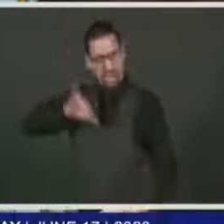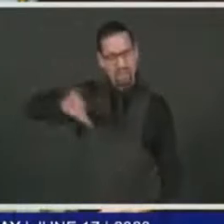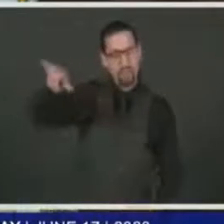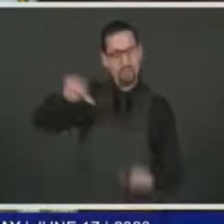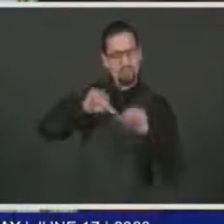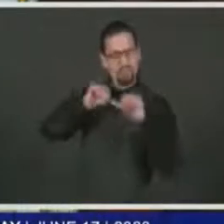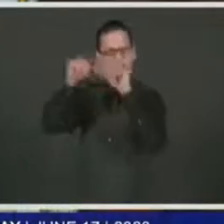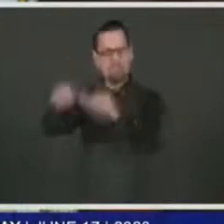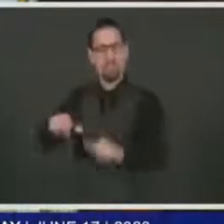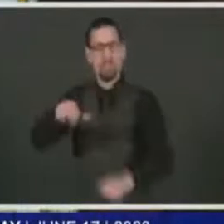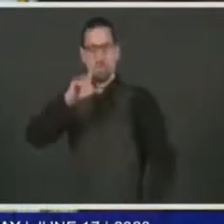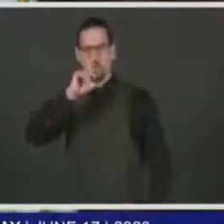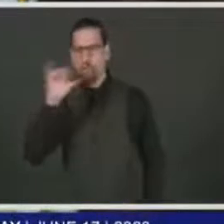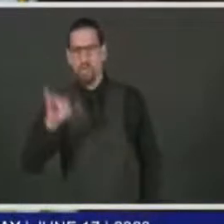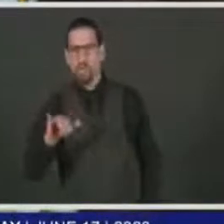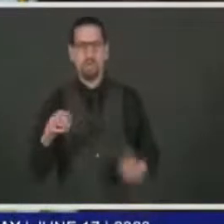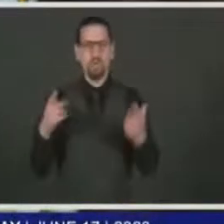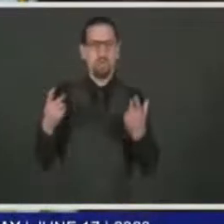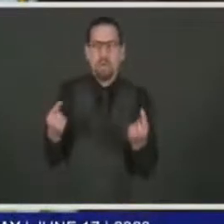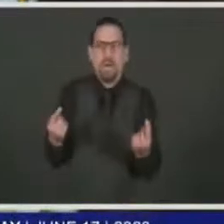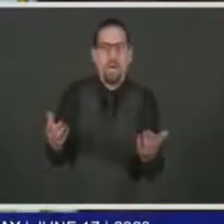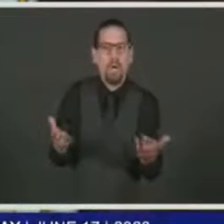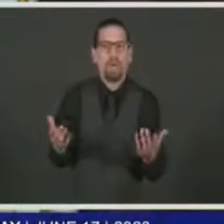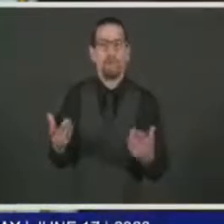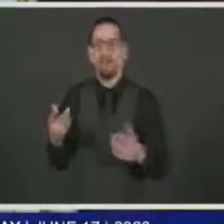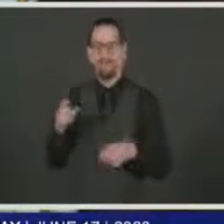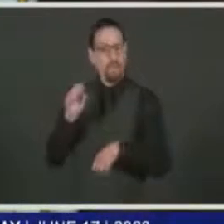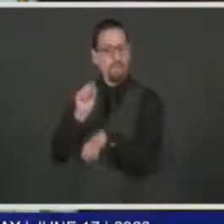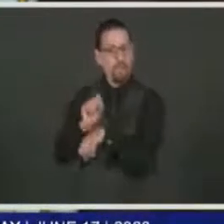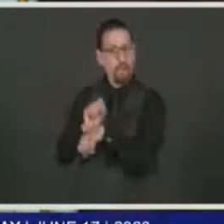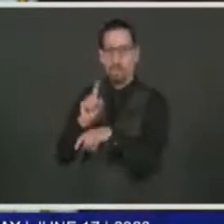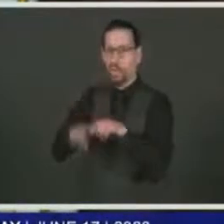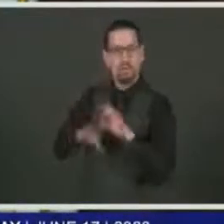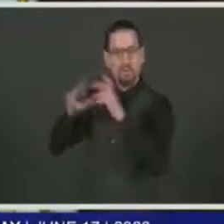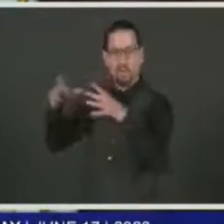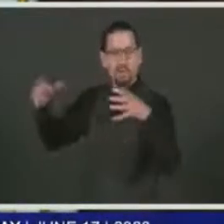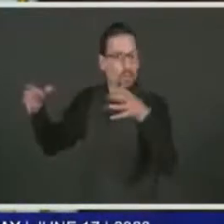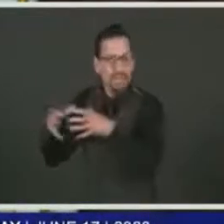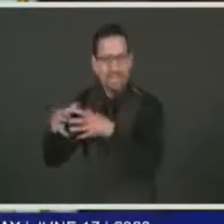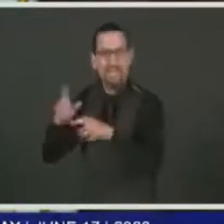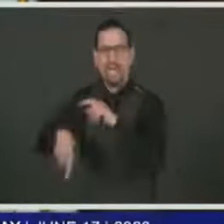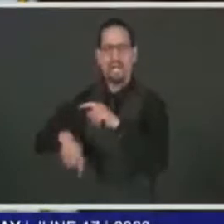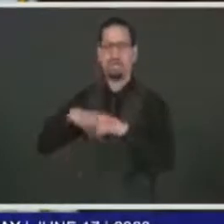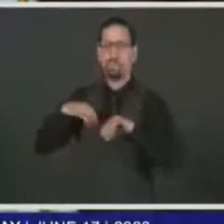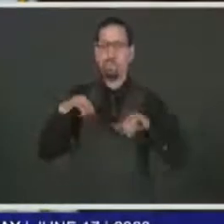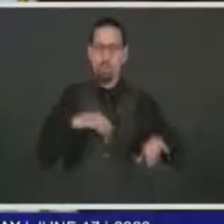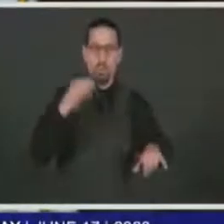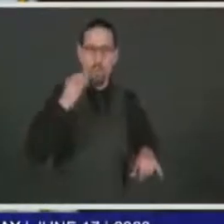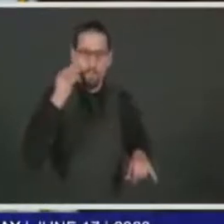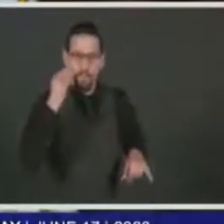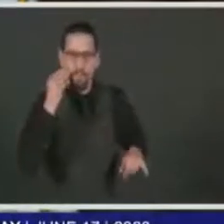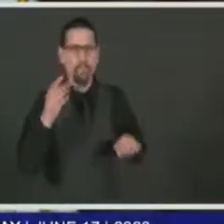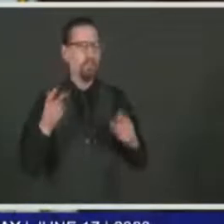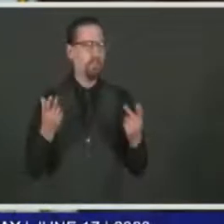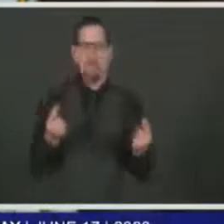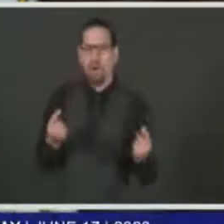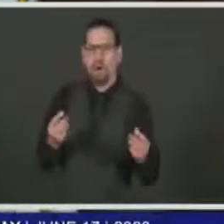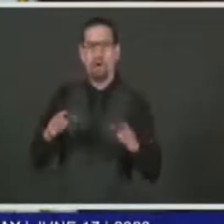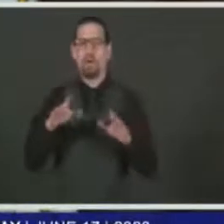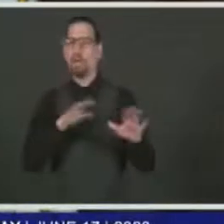able to bring back everybody to our workplaces? So let me offer a few thoughts on that.